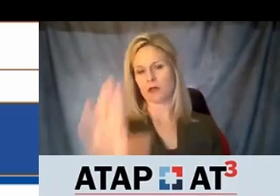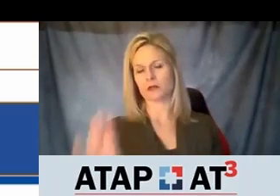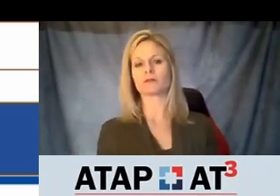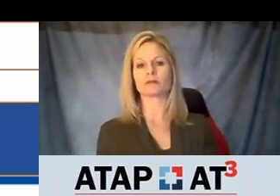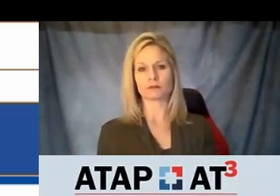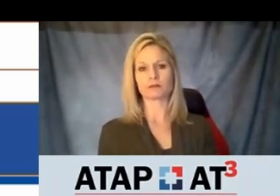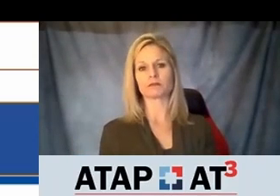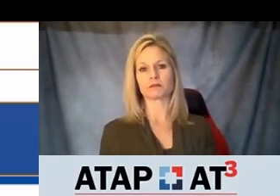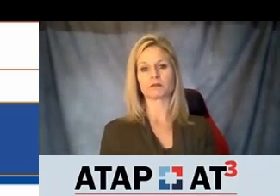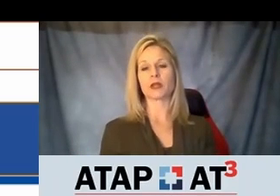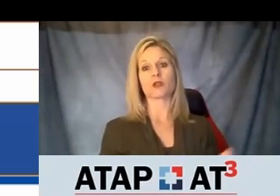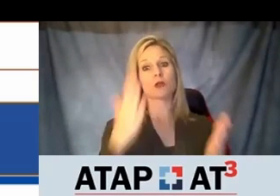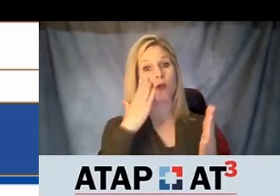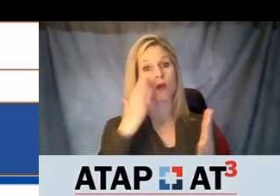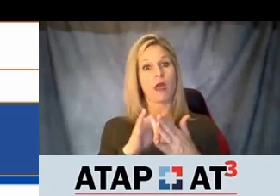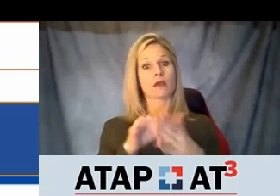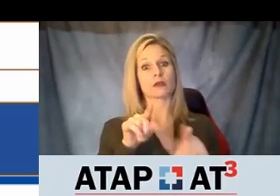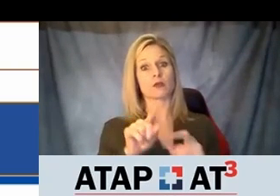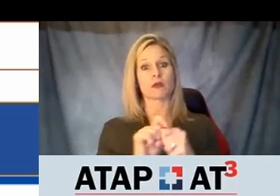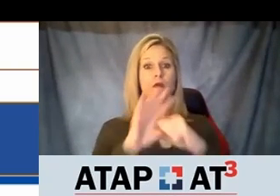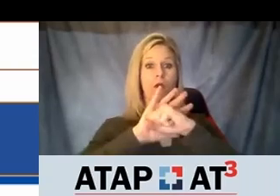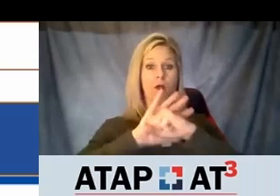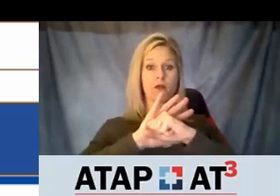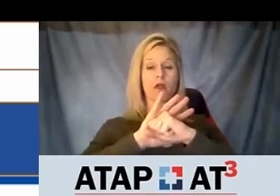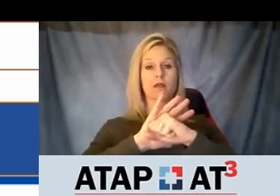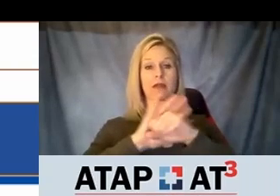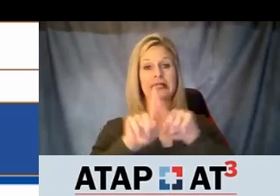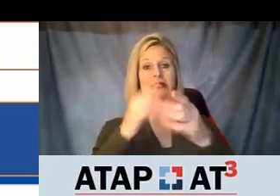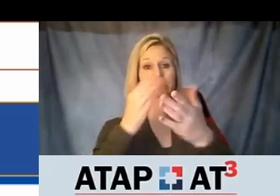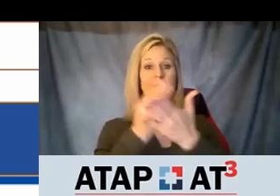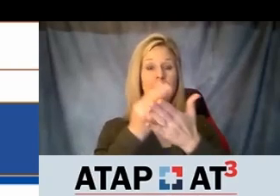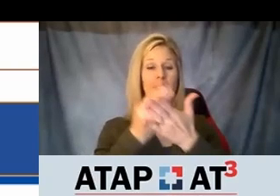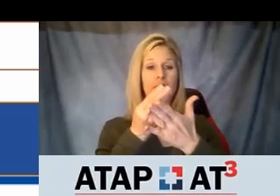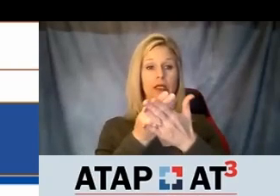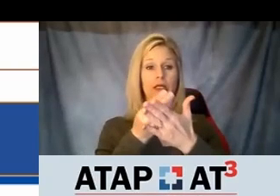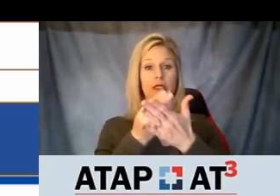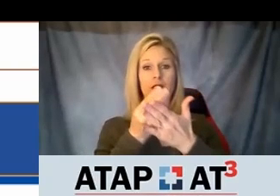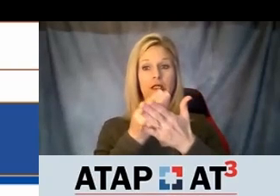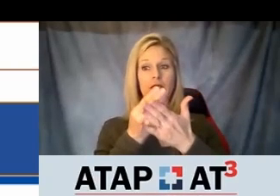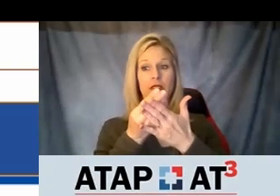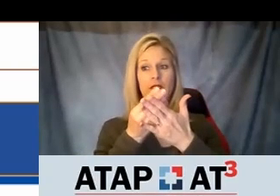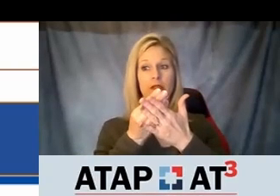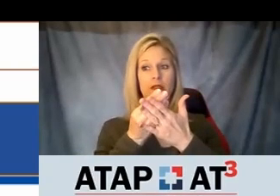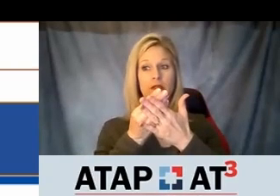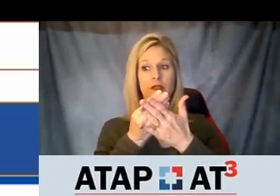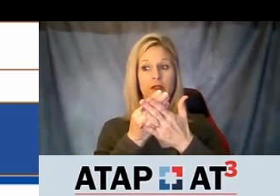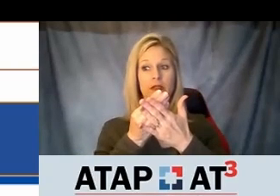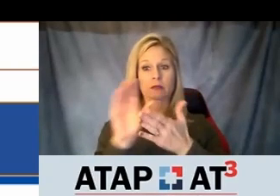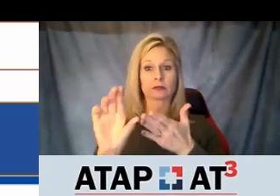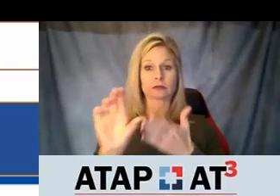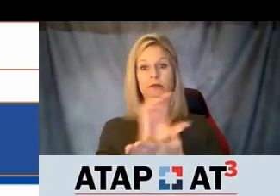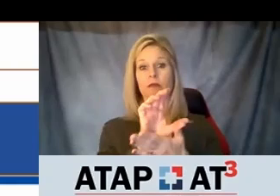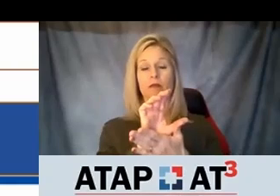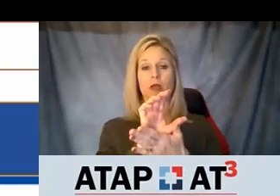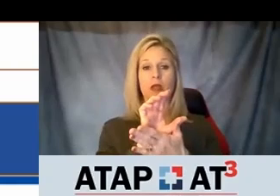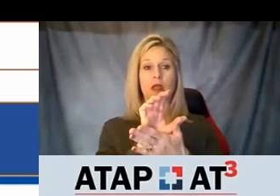And just to know that especially during COVID and as monies have moved into strengthening accommodation tools and access